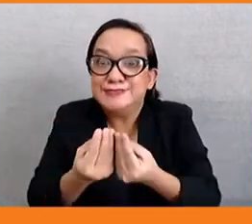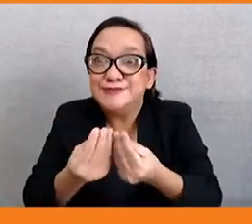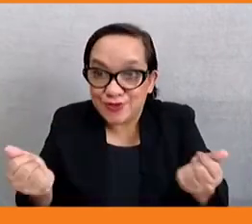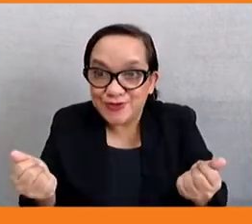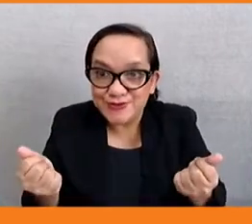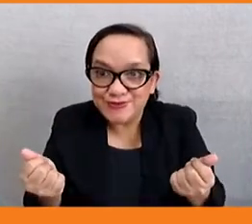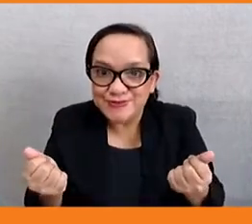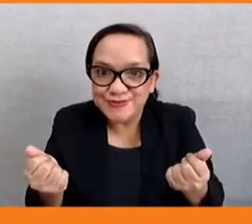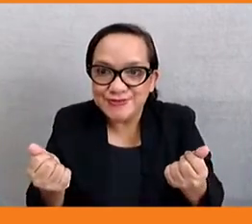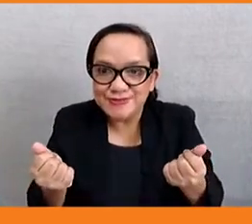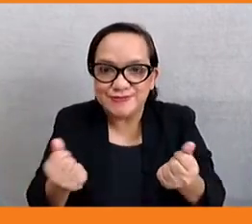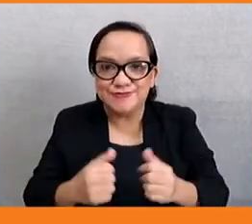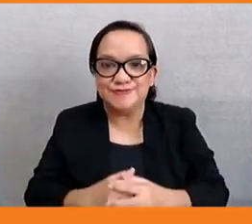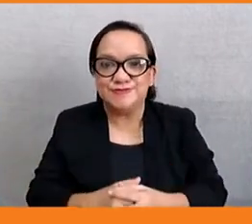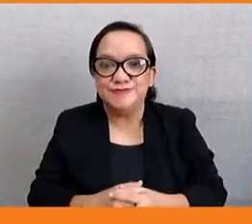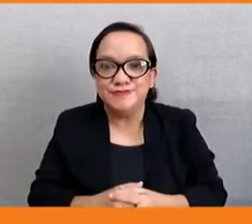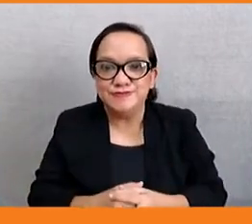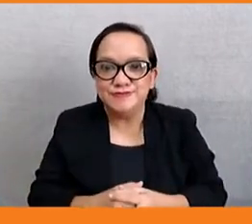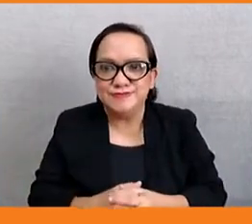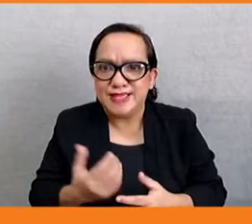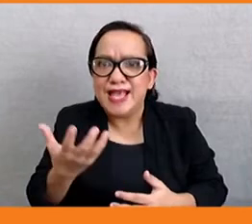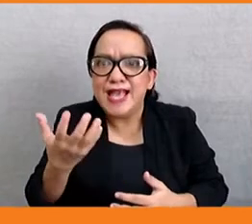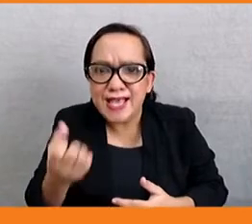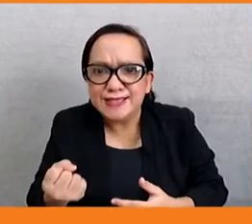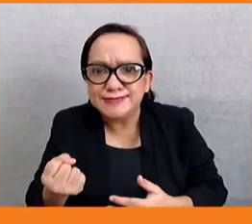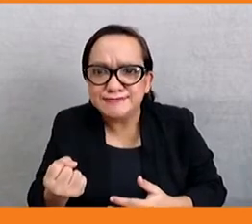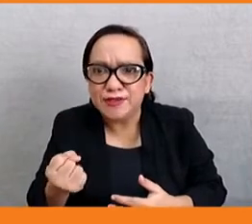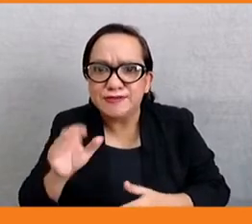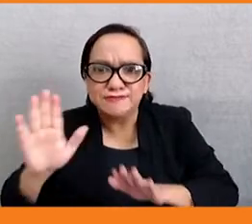look forward to hearing your ideas on these urgent concerns.